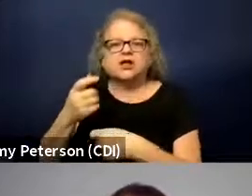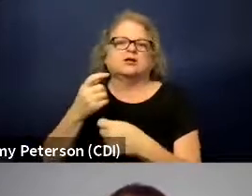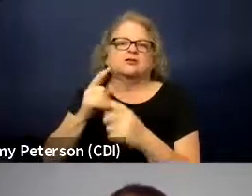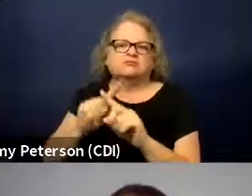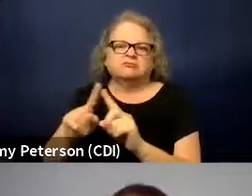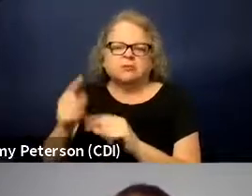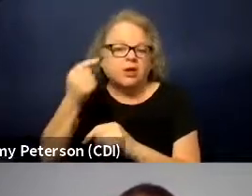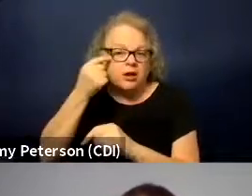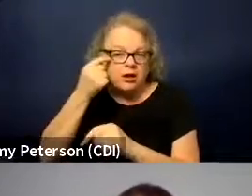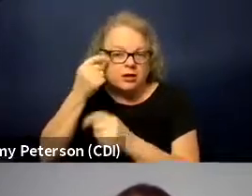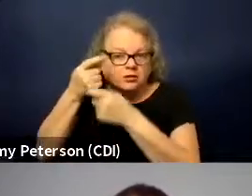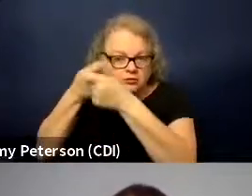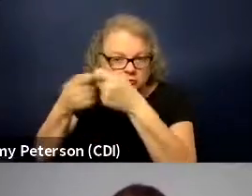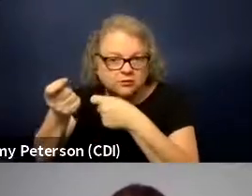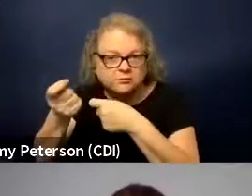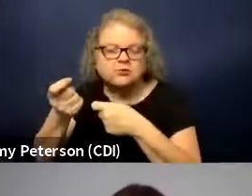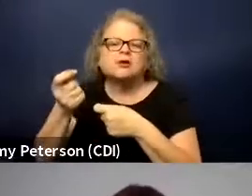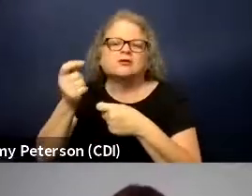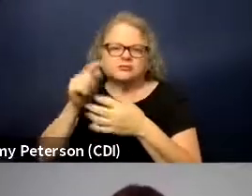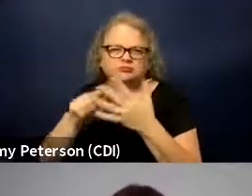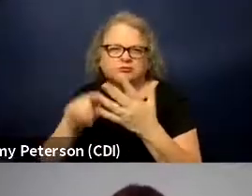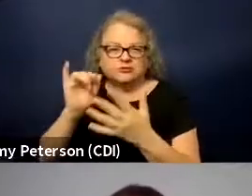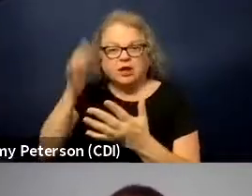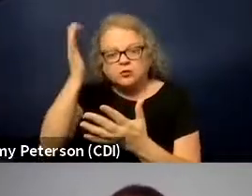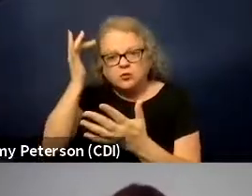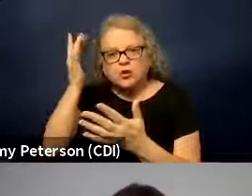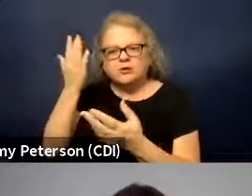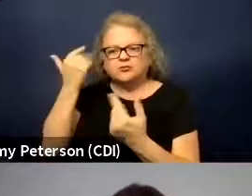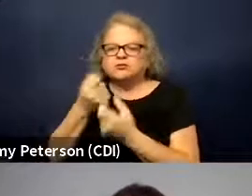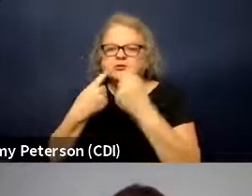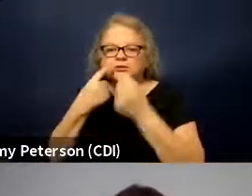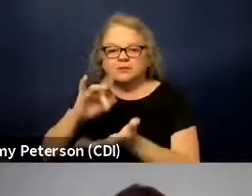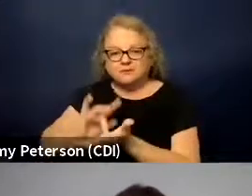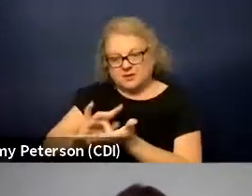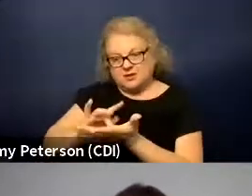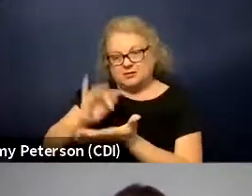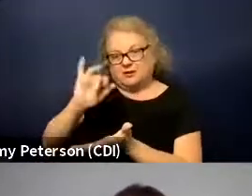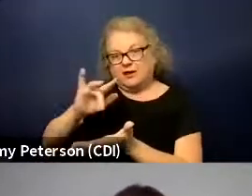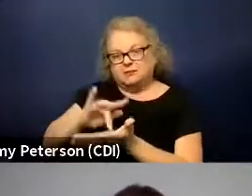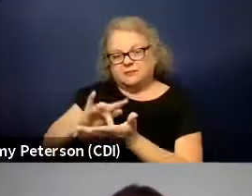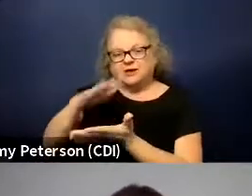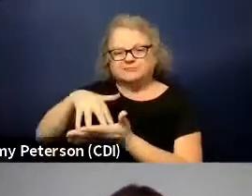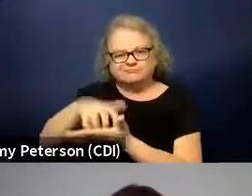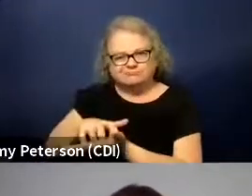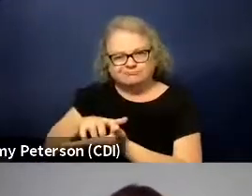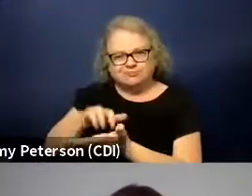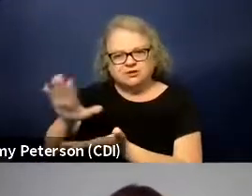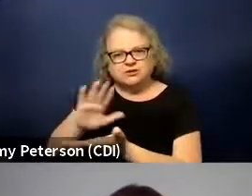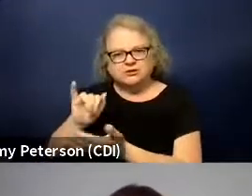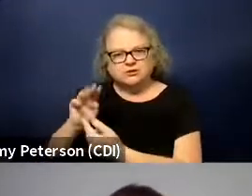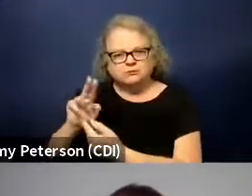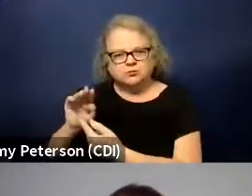system so they don't reject that organ transplant. They need a 3rd dose of vaccine.